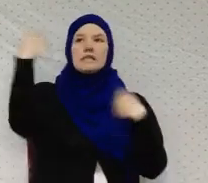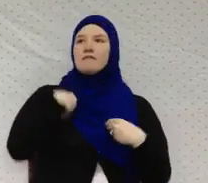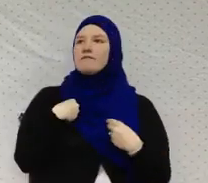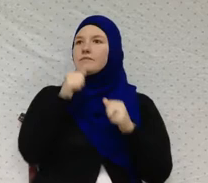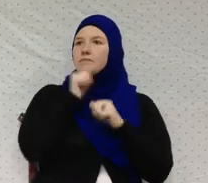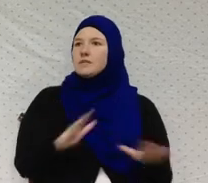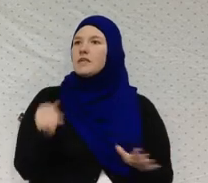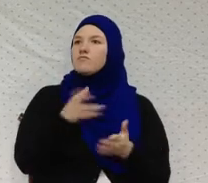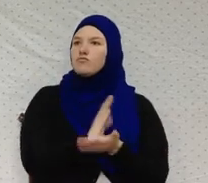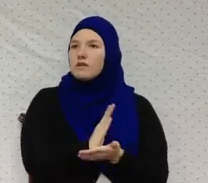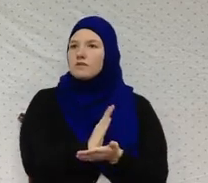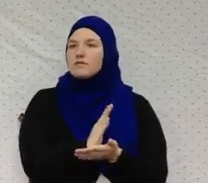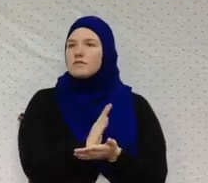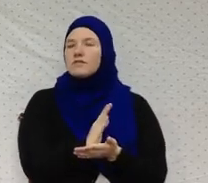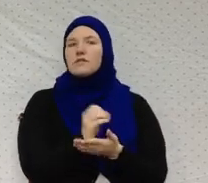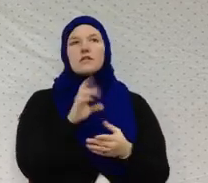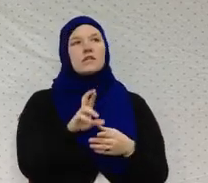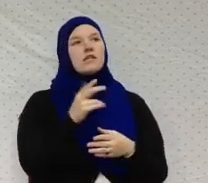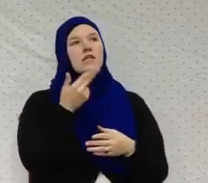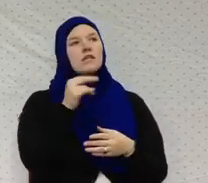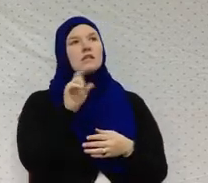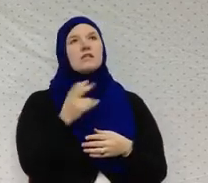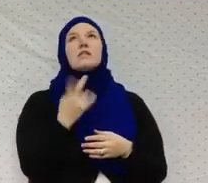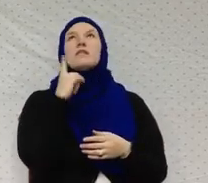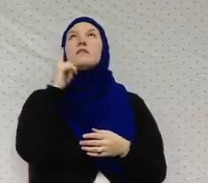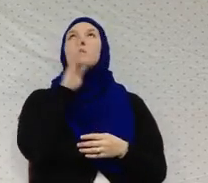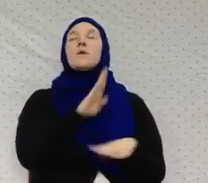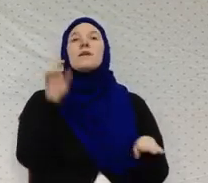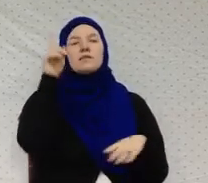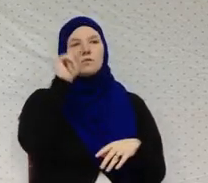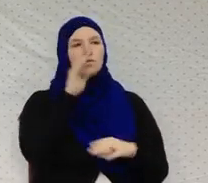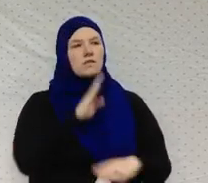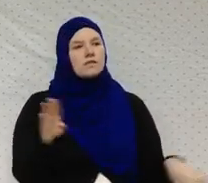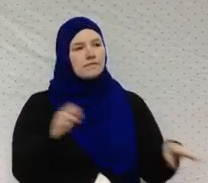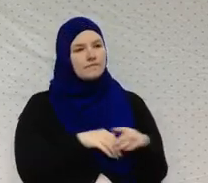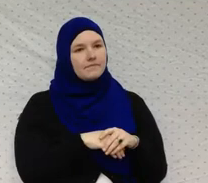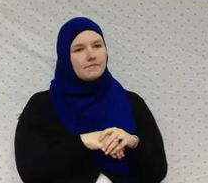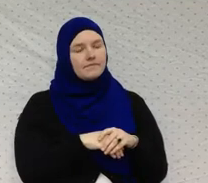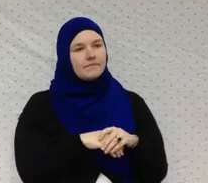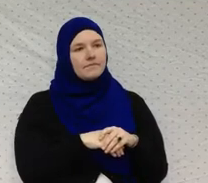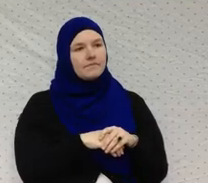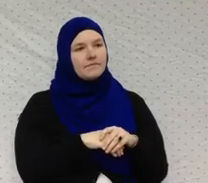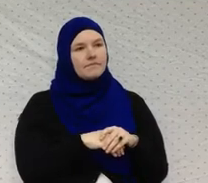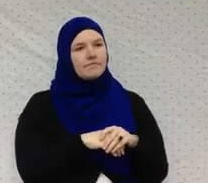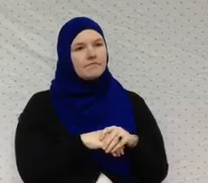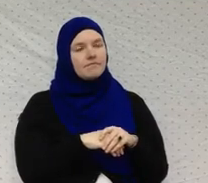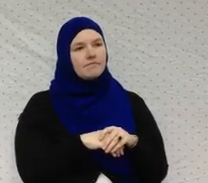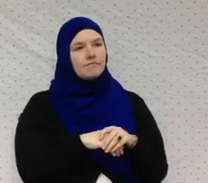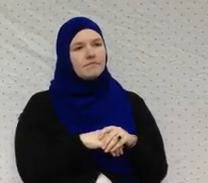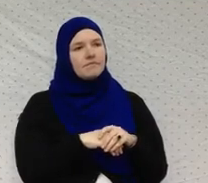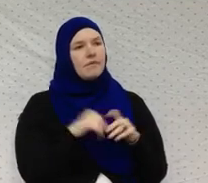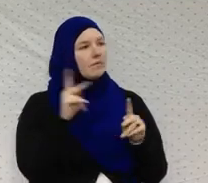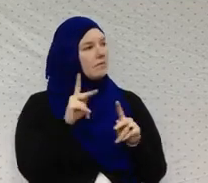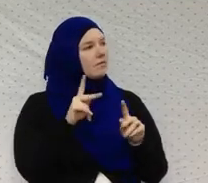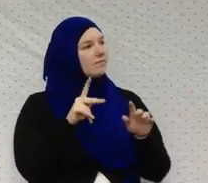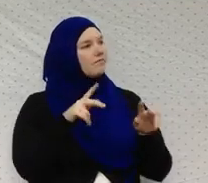humans? In the hadith in Bukhari and Muslim, Mu'adh ibn Jabal was riding behind the